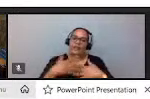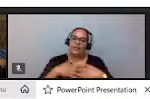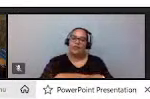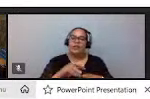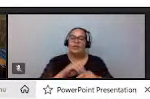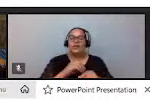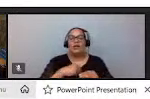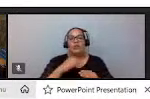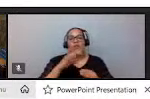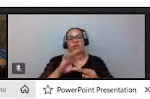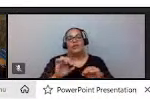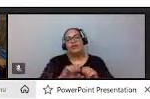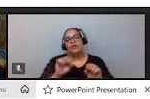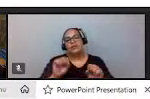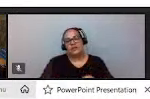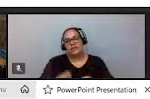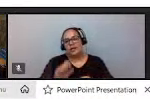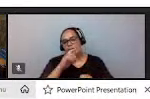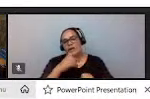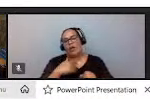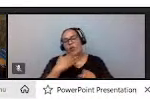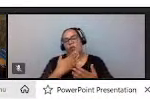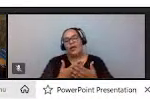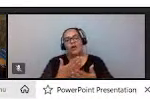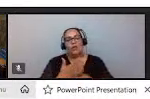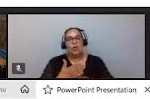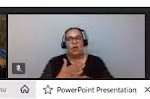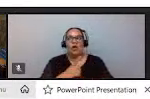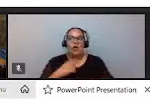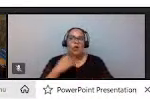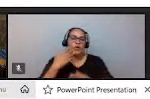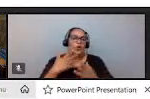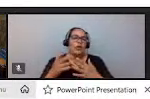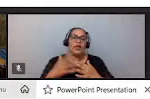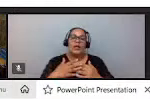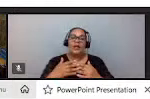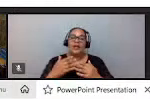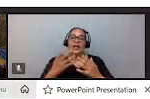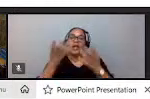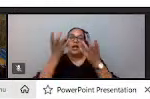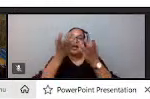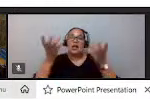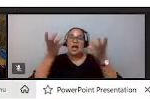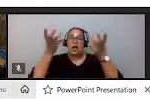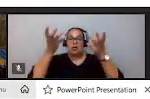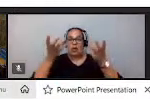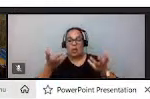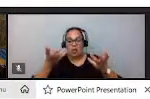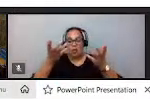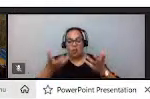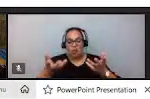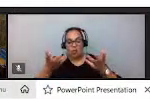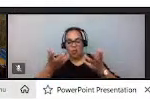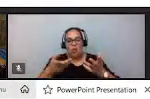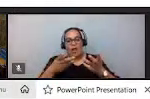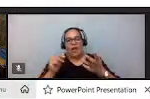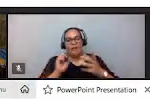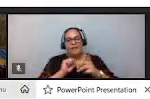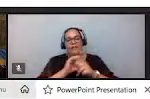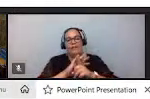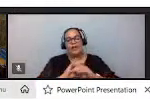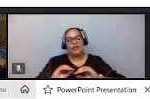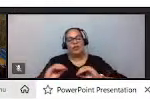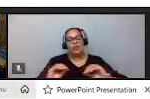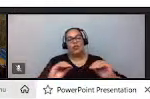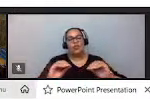into our particular systems that we able to work because we know that any lowline Cloud both has an effect on on movement of ships